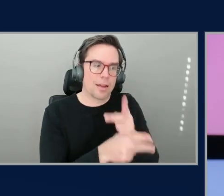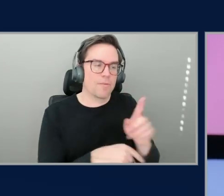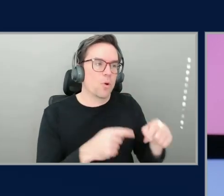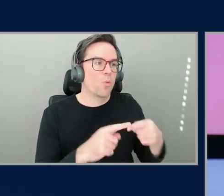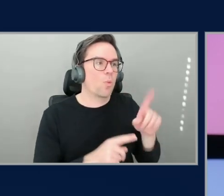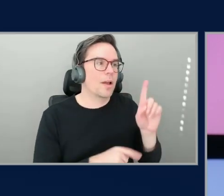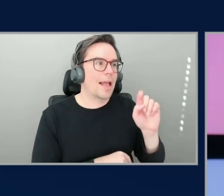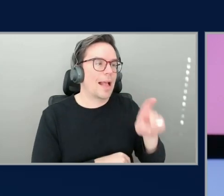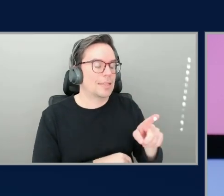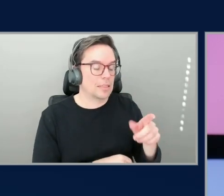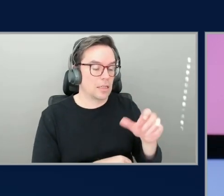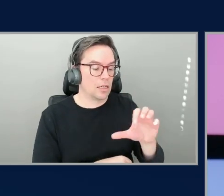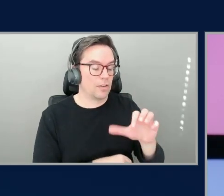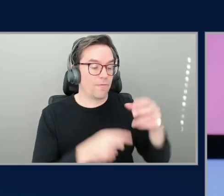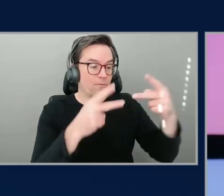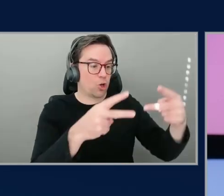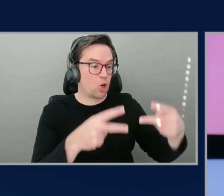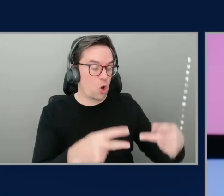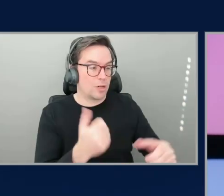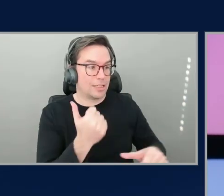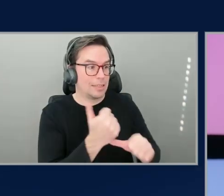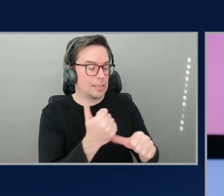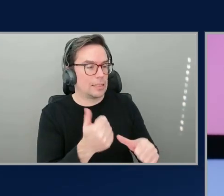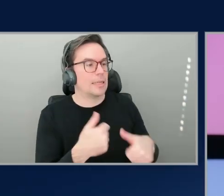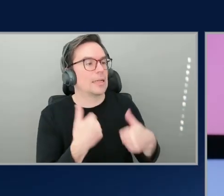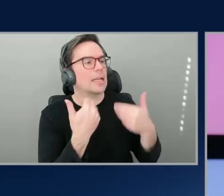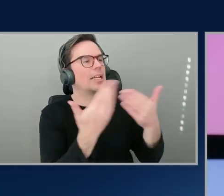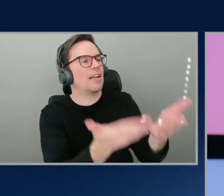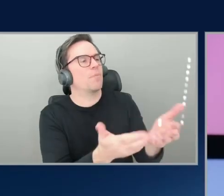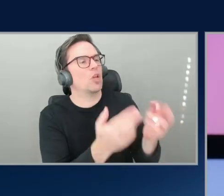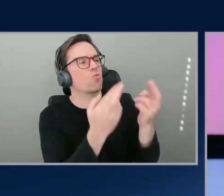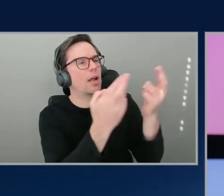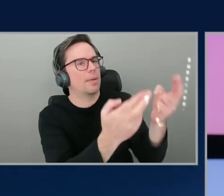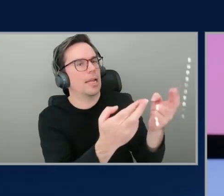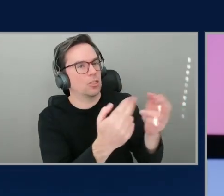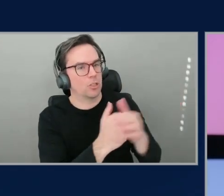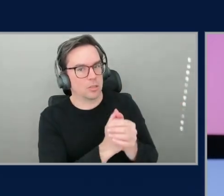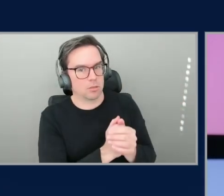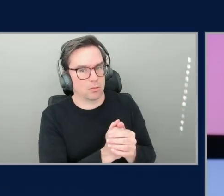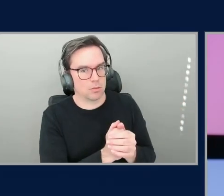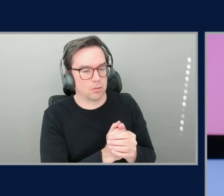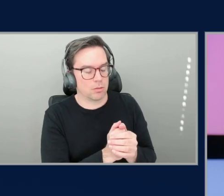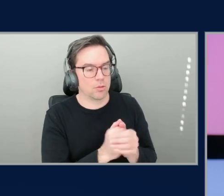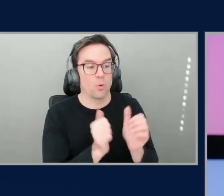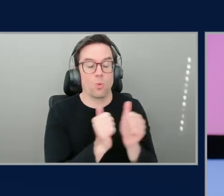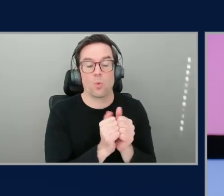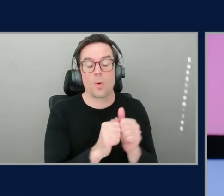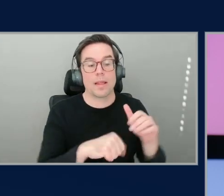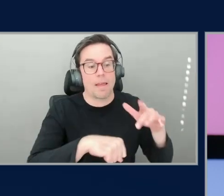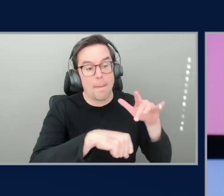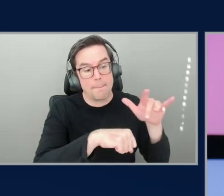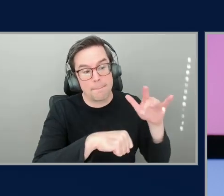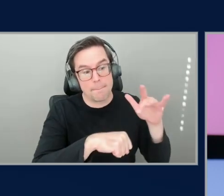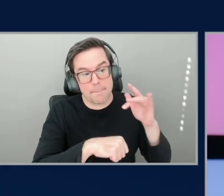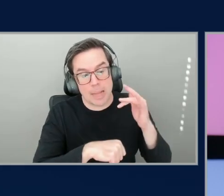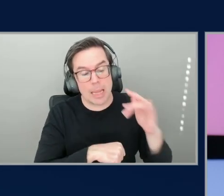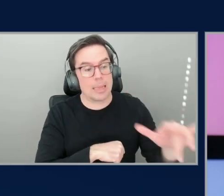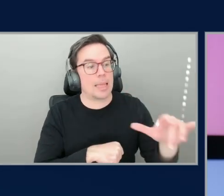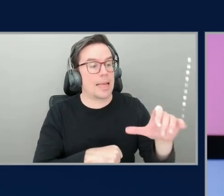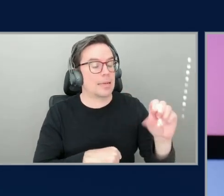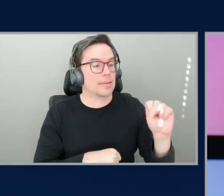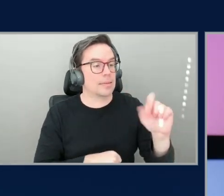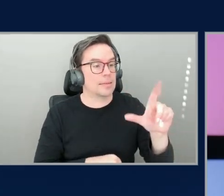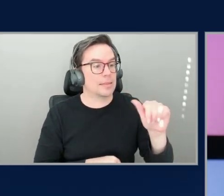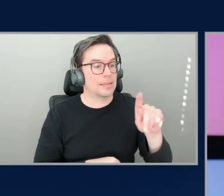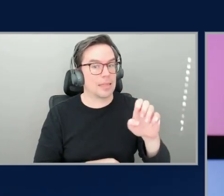recommendation. You want to ask it to give you a recommendation with a completely blank slate. Don't come and say, oh, I like Python, I think Ruby